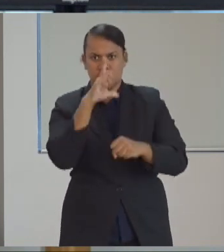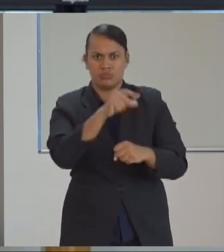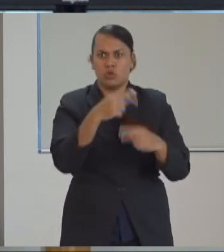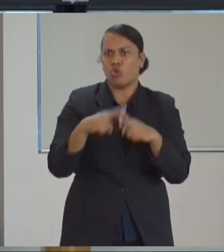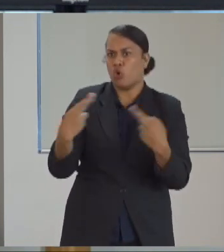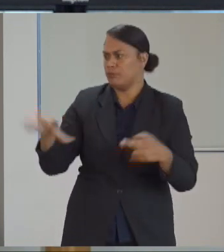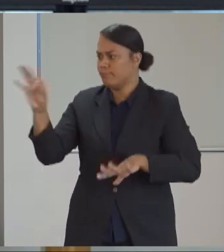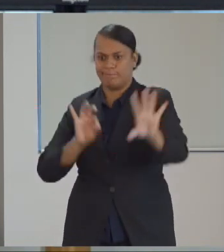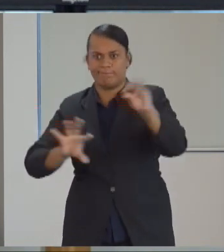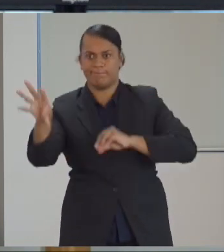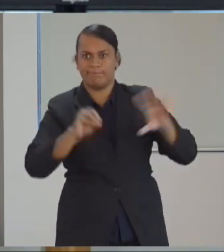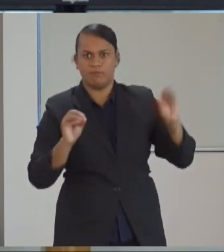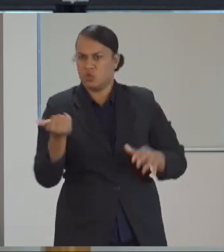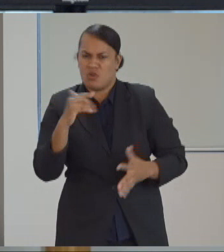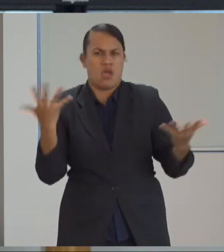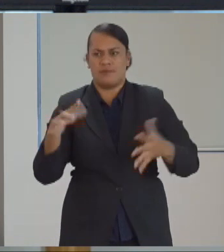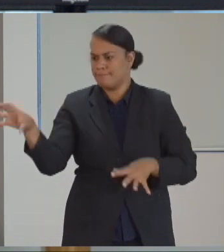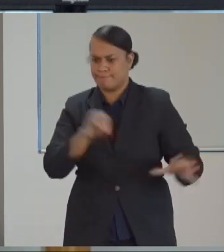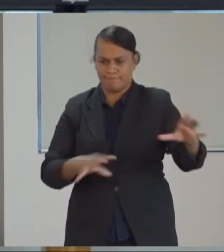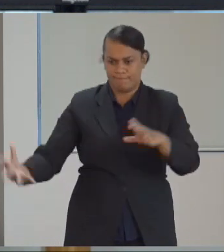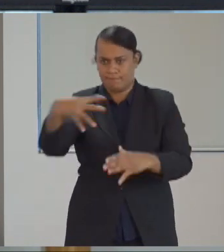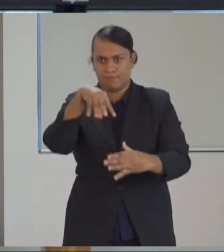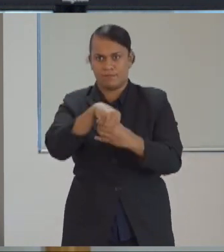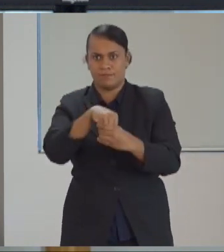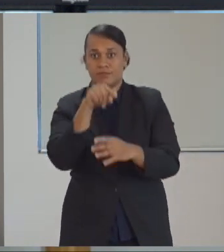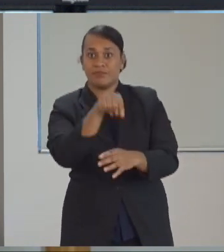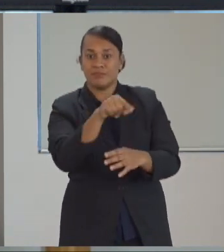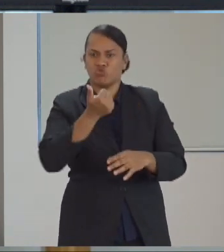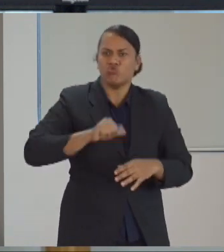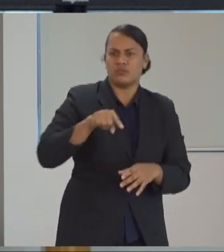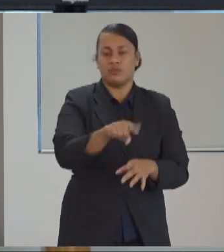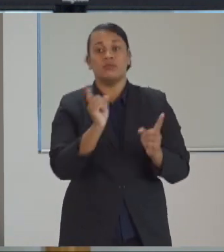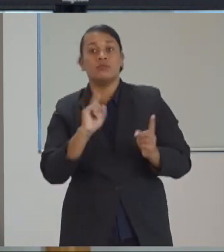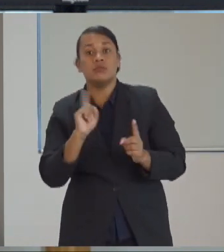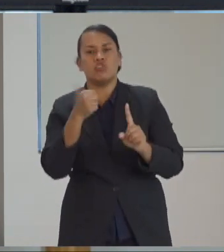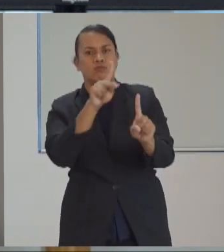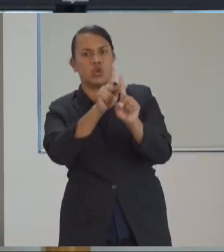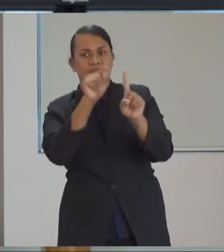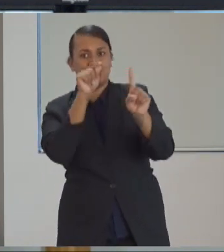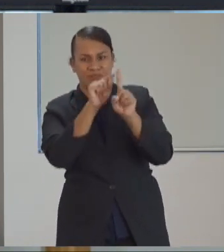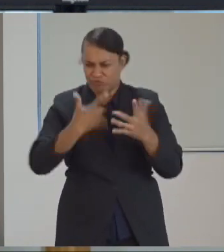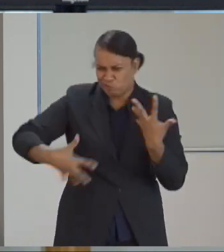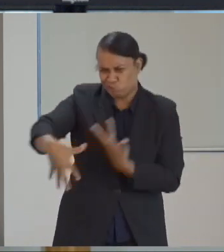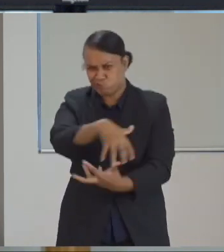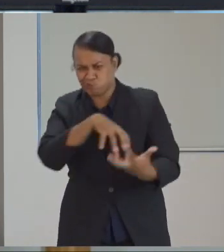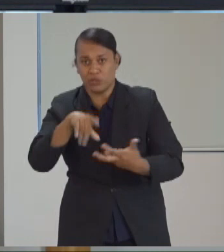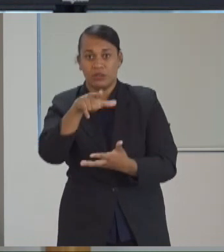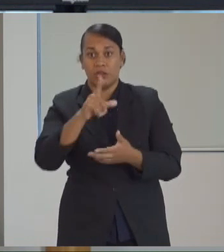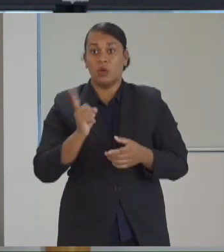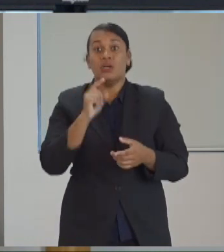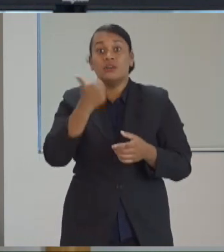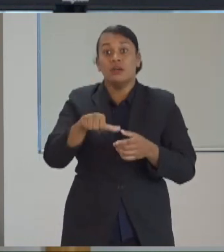to ensure that those areas that have been affected in this one particular instance by Cyclone Harold, those resources get